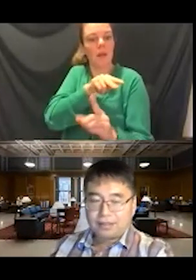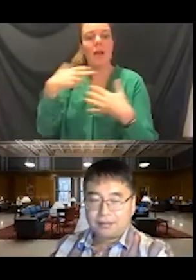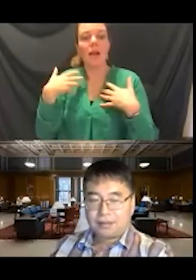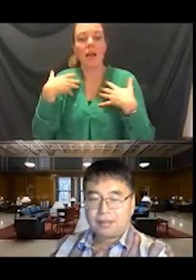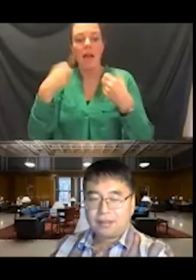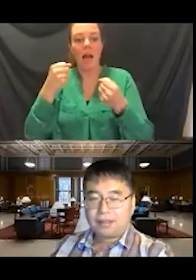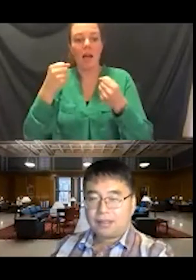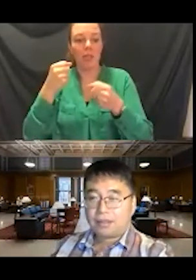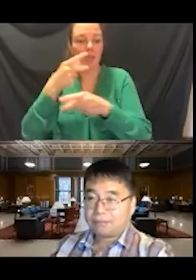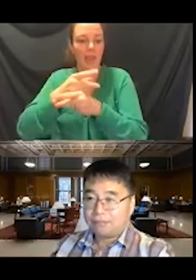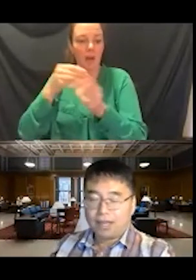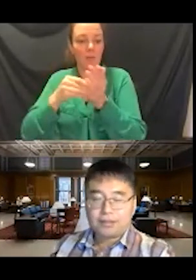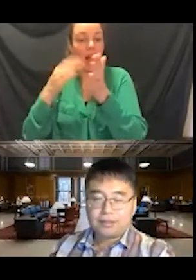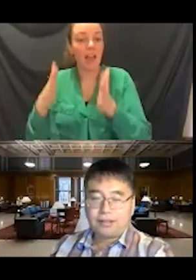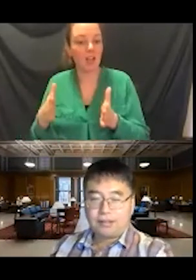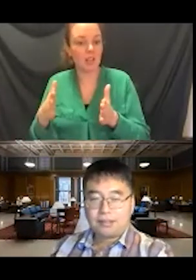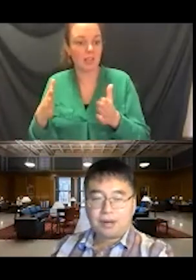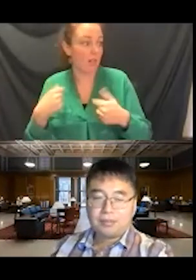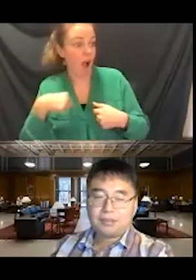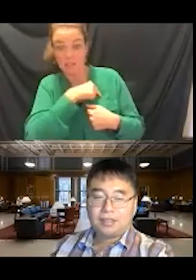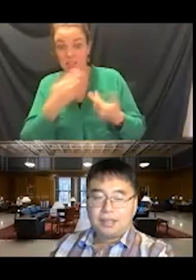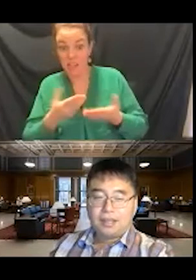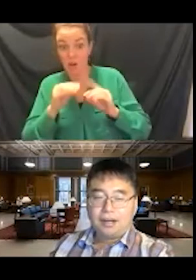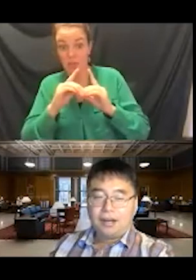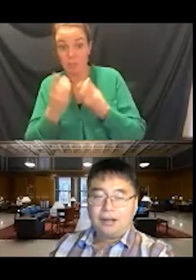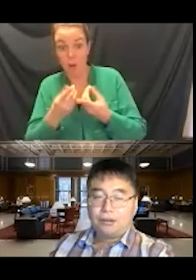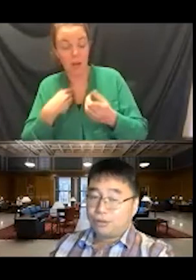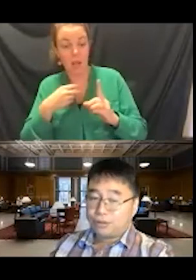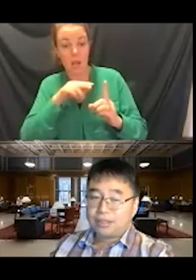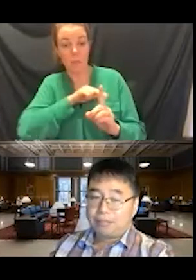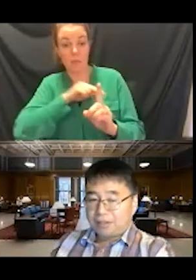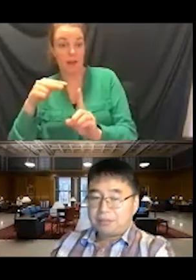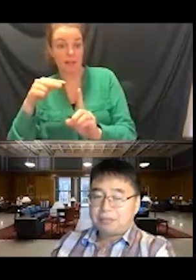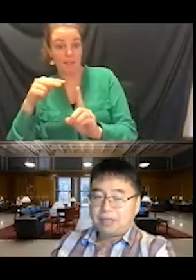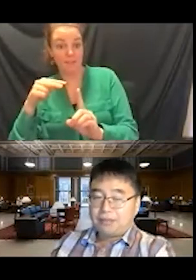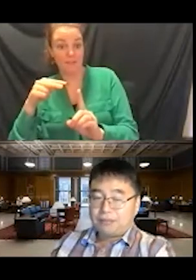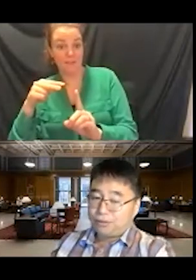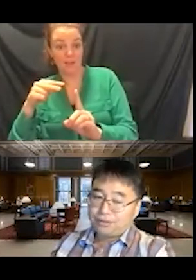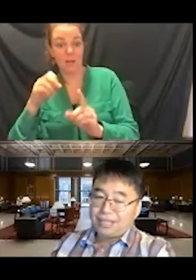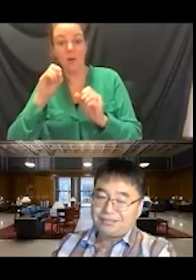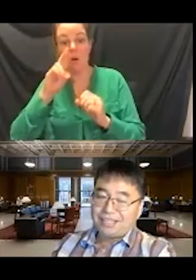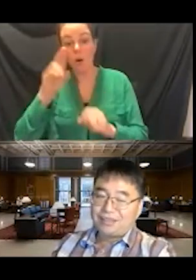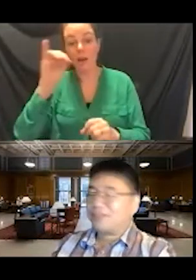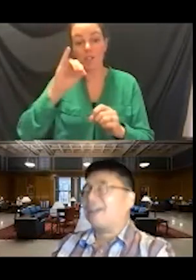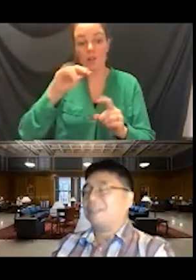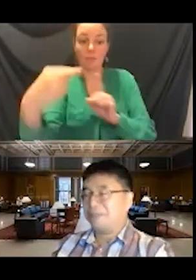providers like us here in this department, or you could take the payer's perspective, or you could take the society's